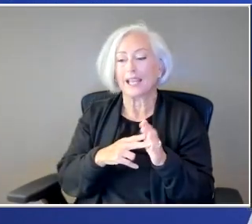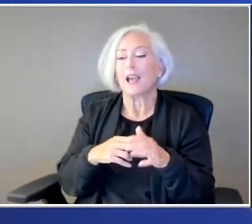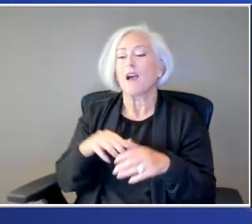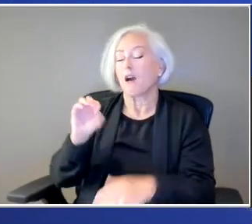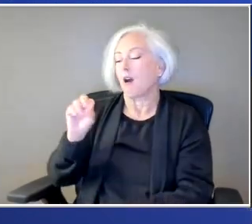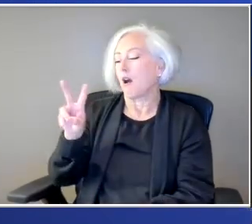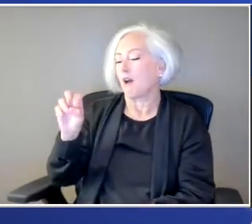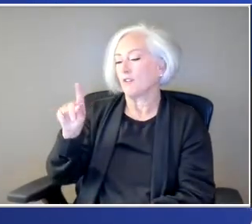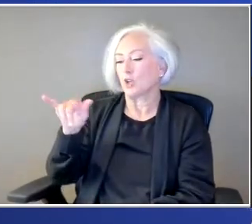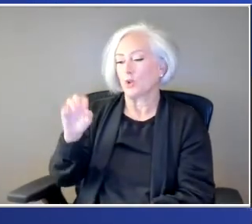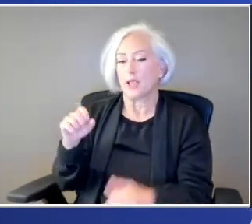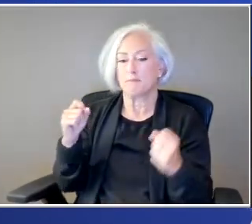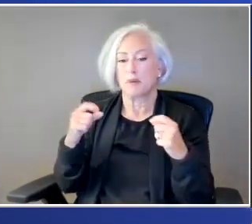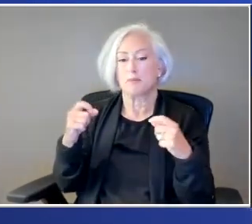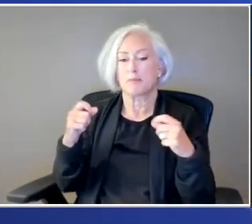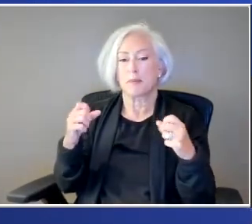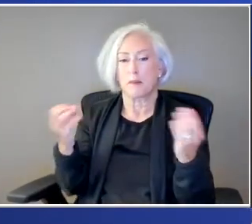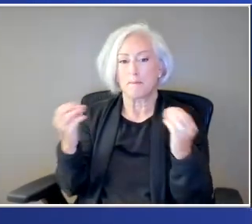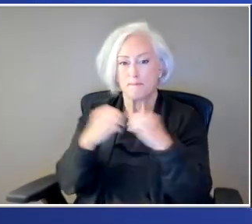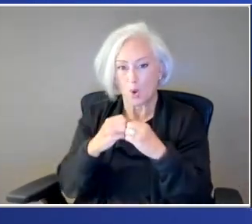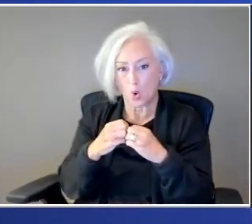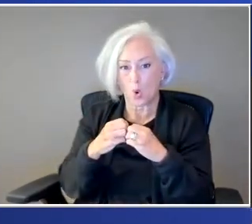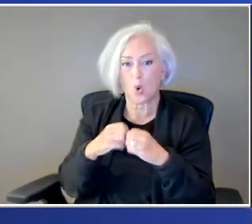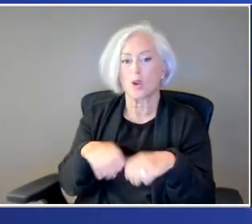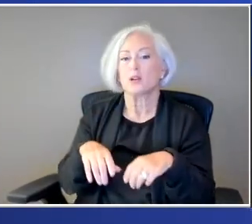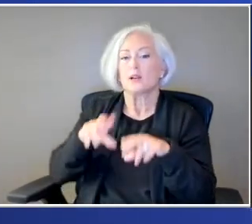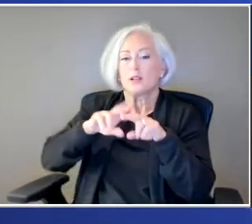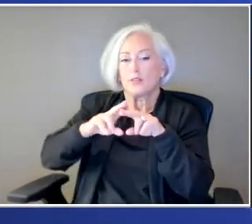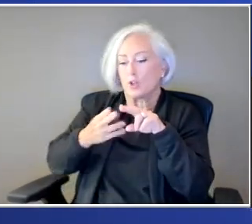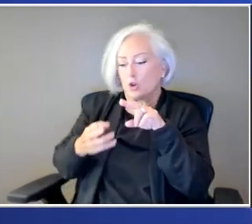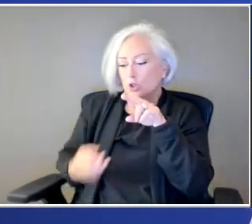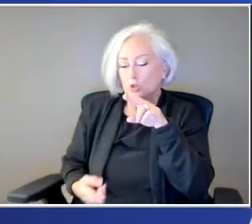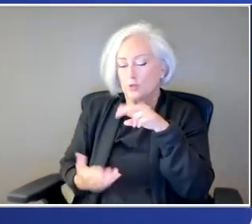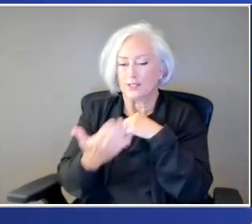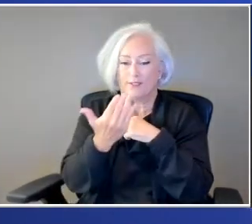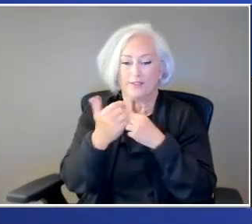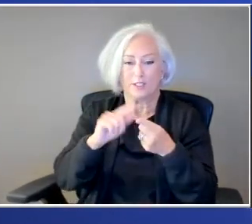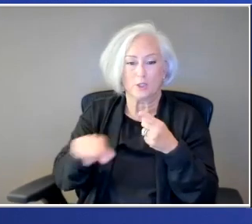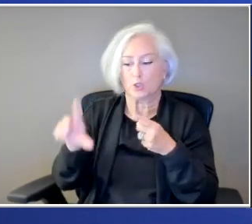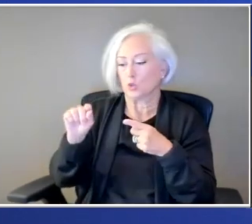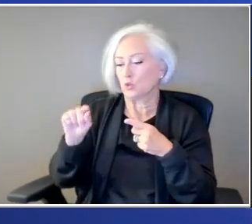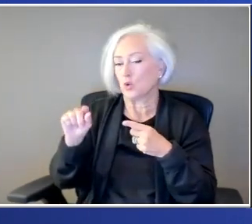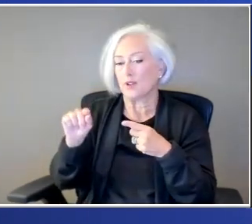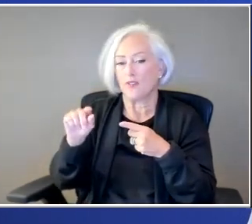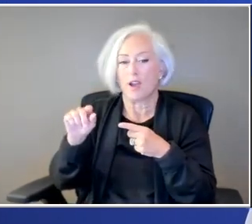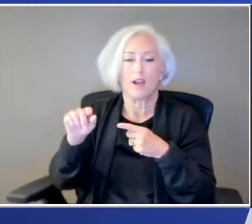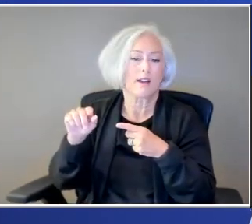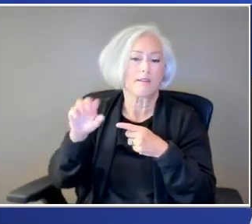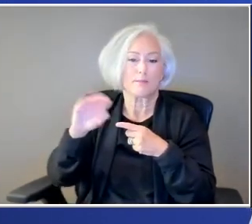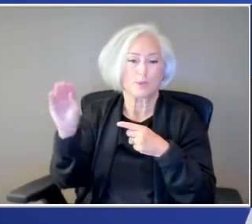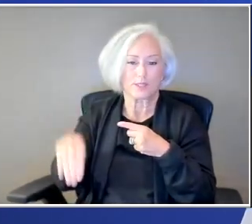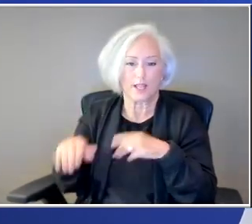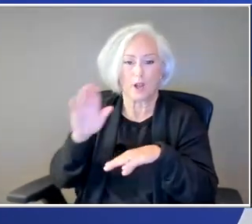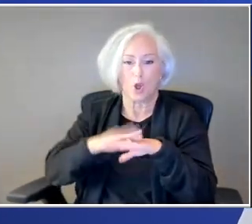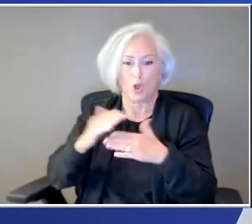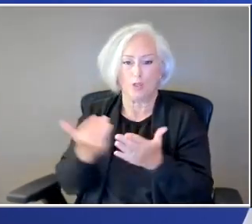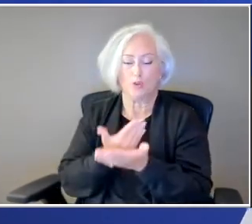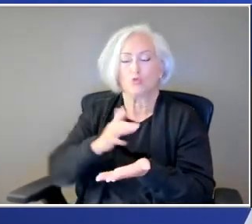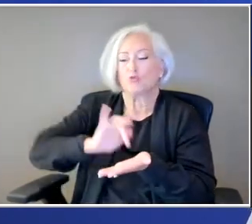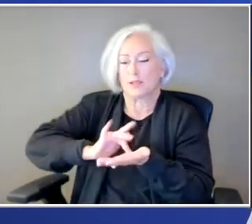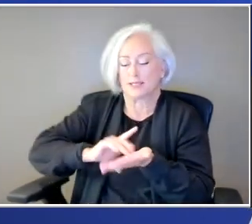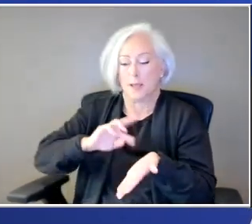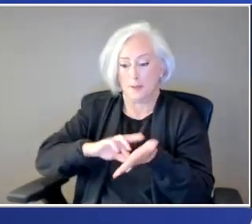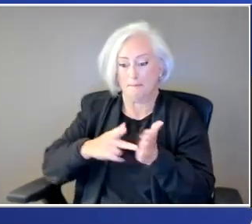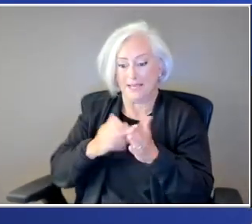regular after weight loss. They're losing on these drugs anywhere from 15 to 25% on the newer drugs. And so after that, their menstrual